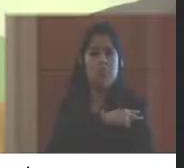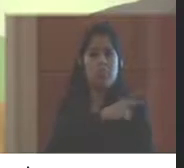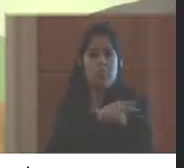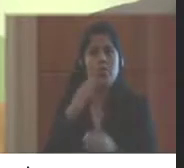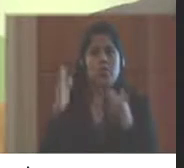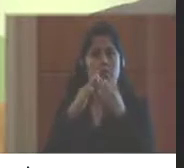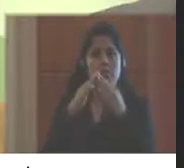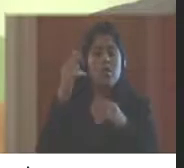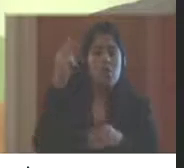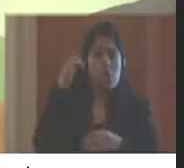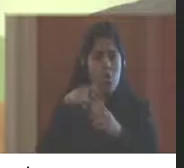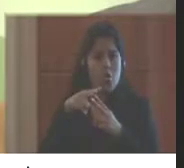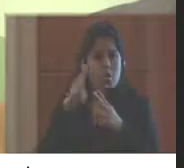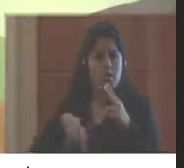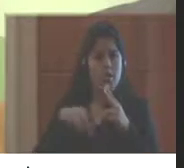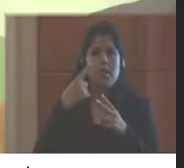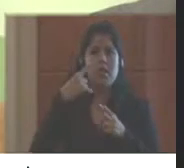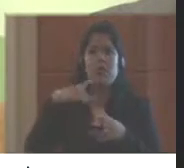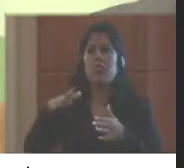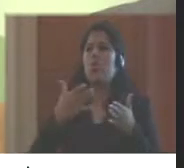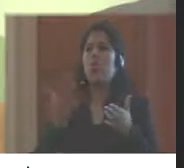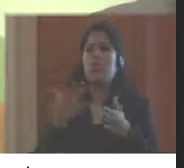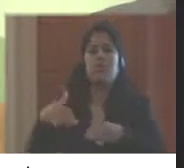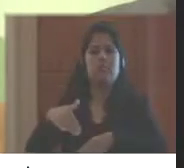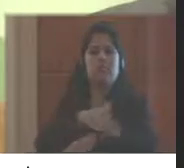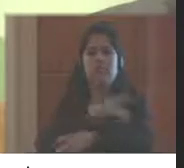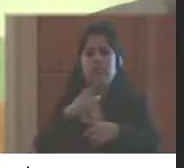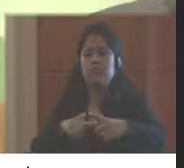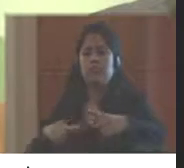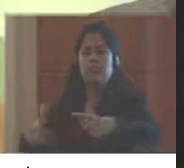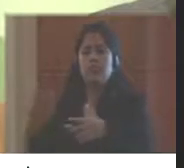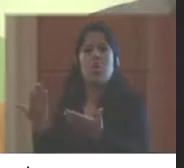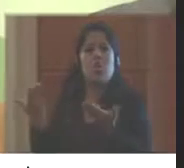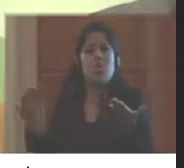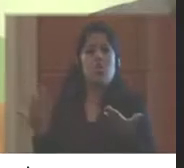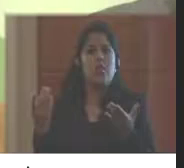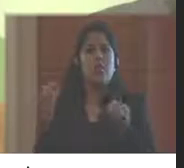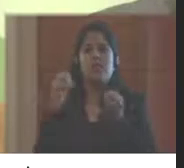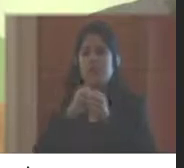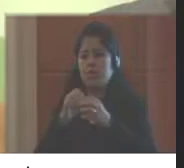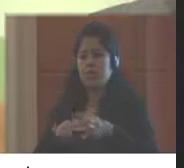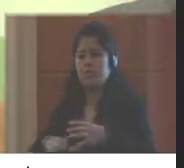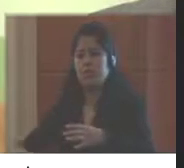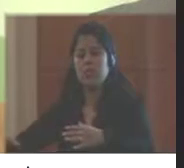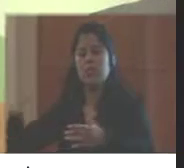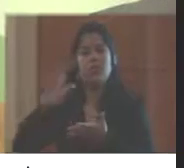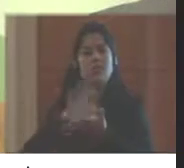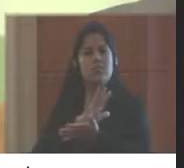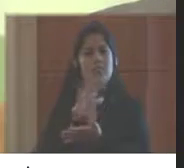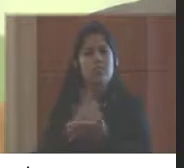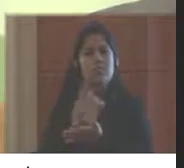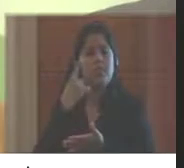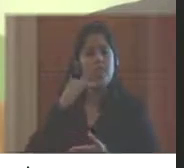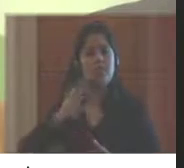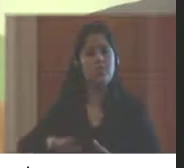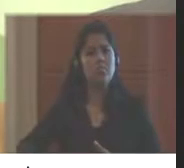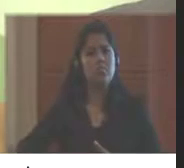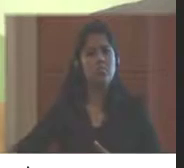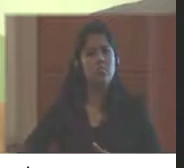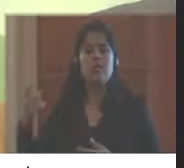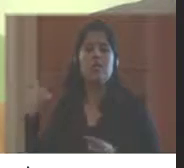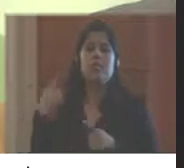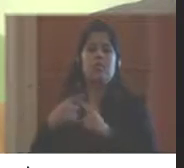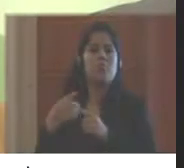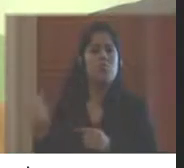dealt with, if teachers know where tectonic plates are, if it is included in